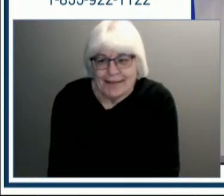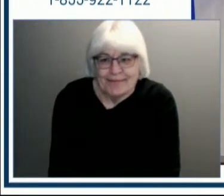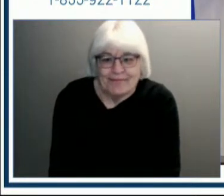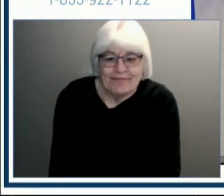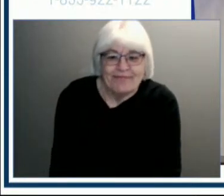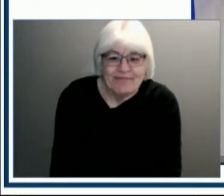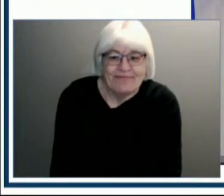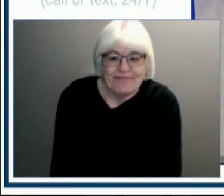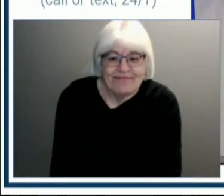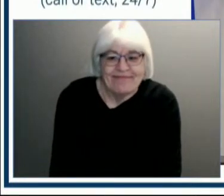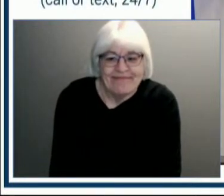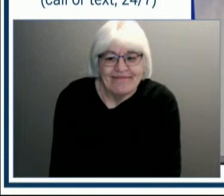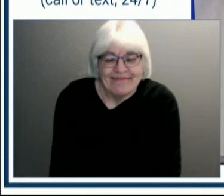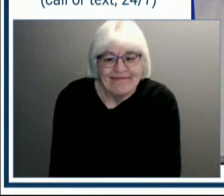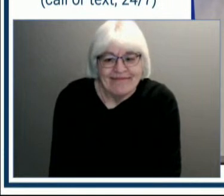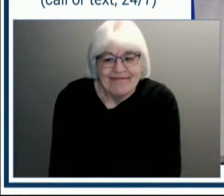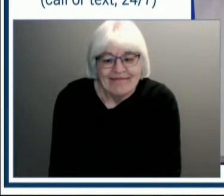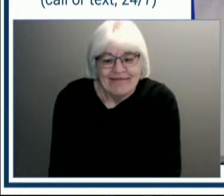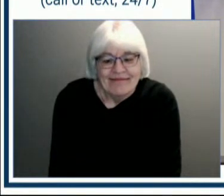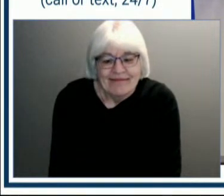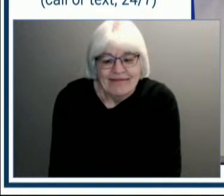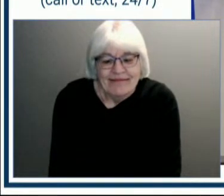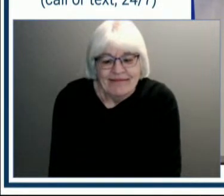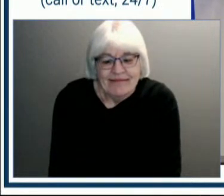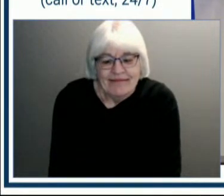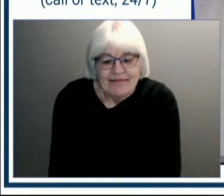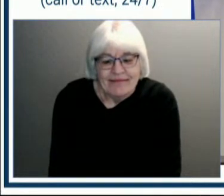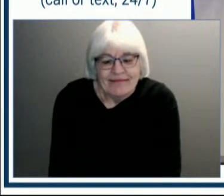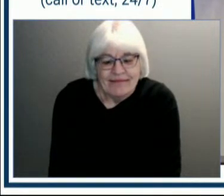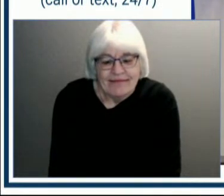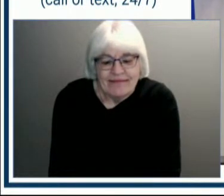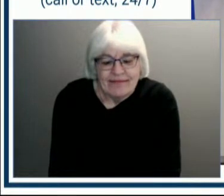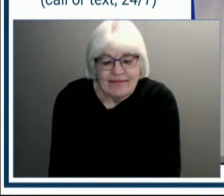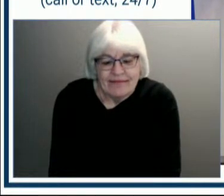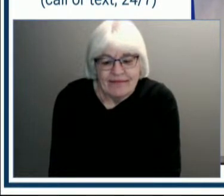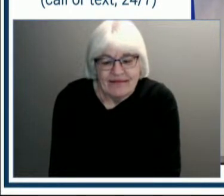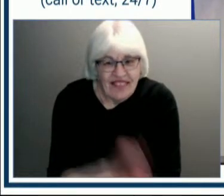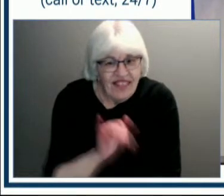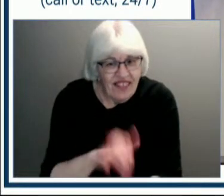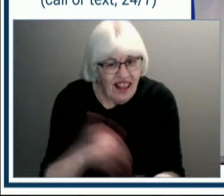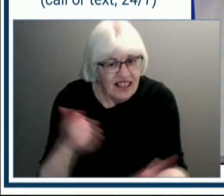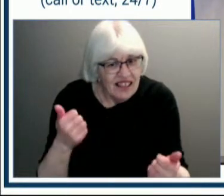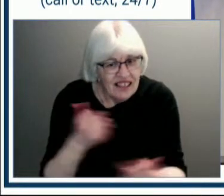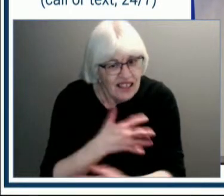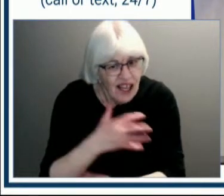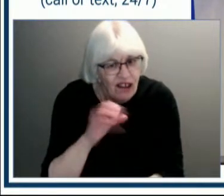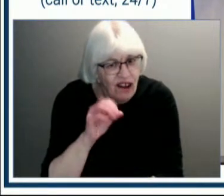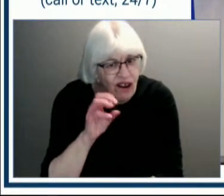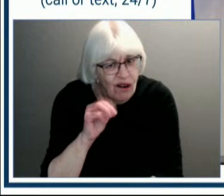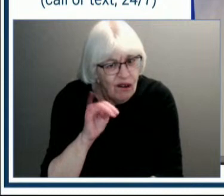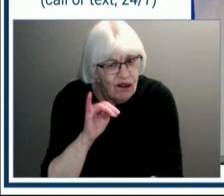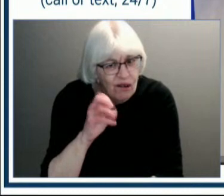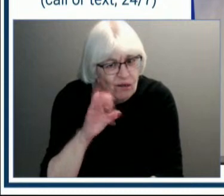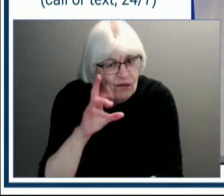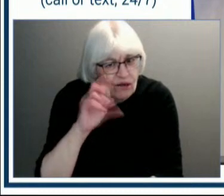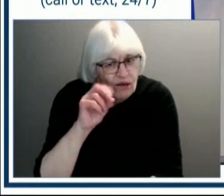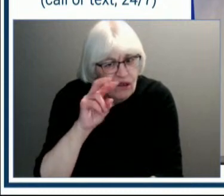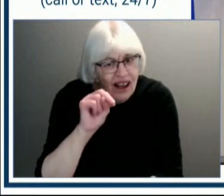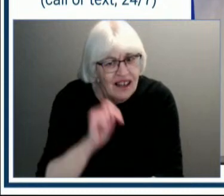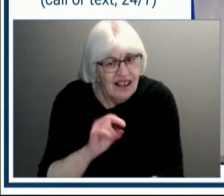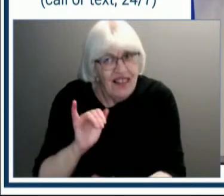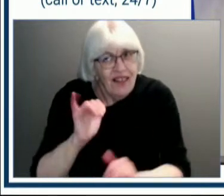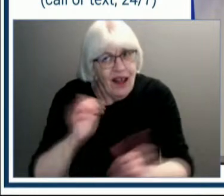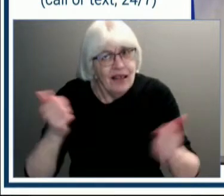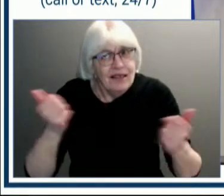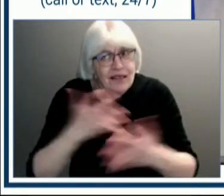issue is around masks. It's my hope that when children show up for in-person learning, there are 3-ply masks